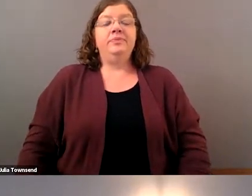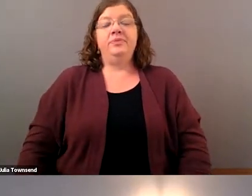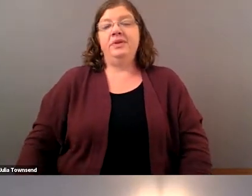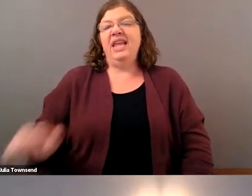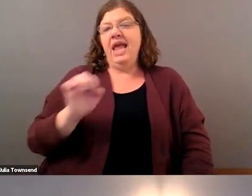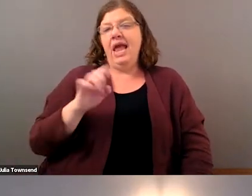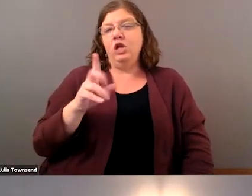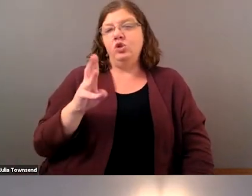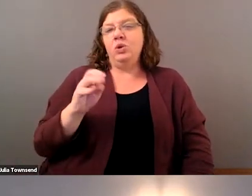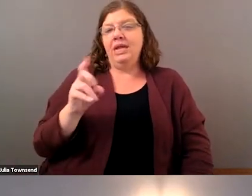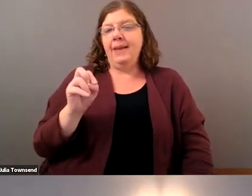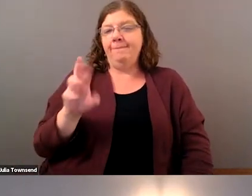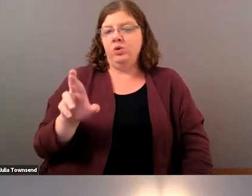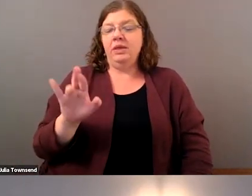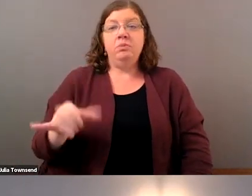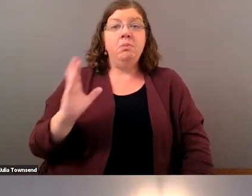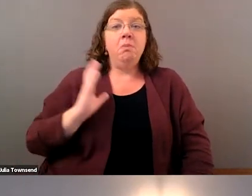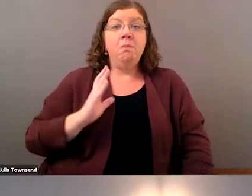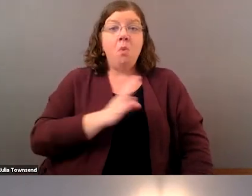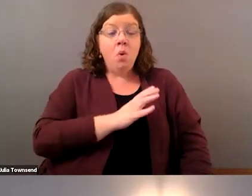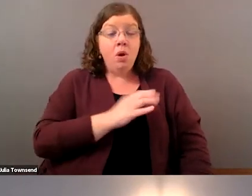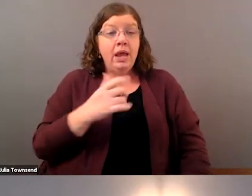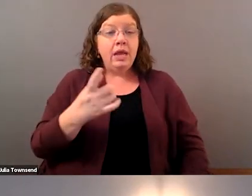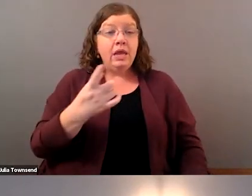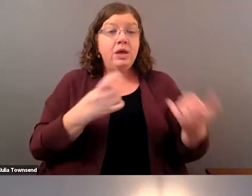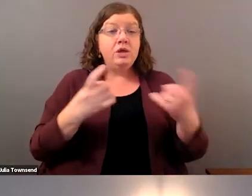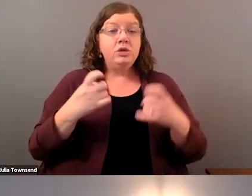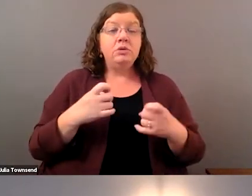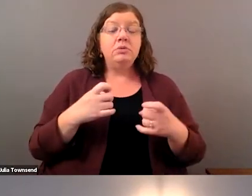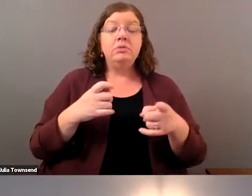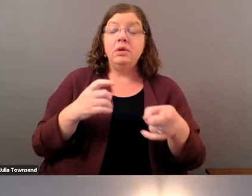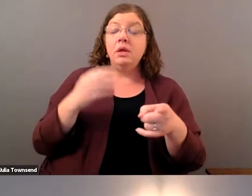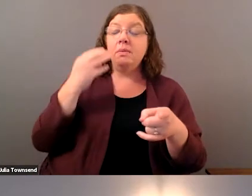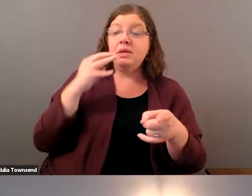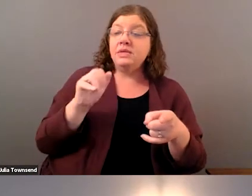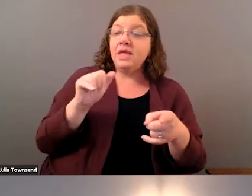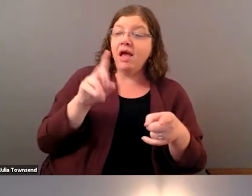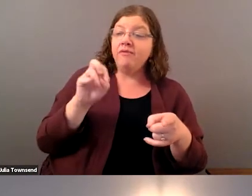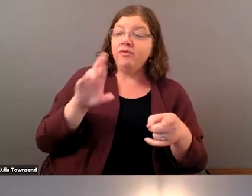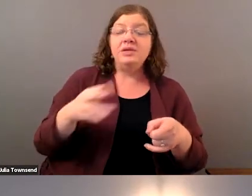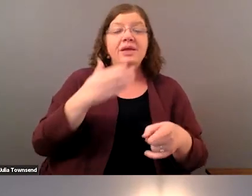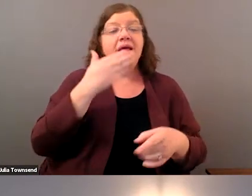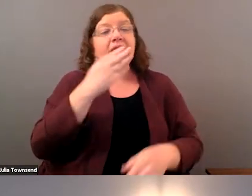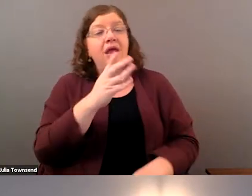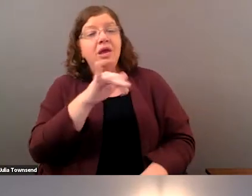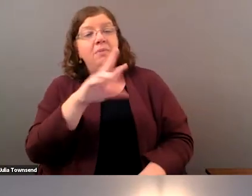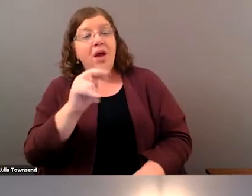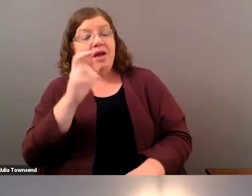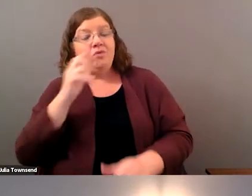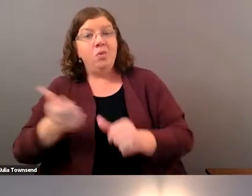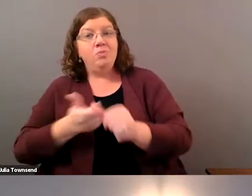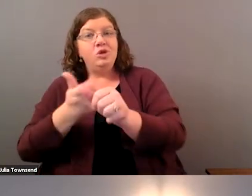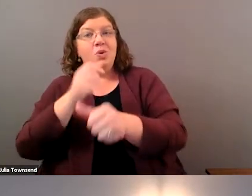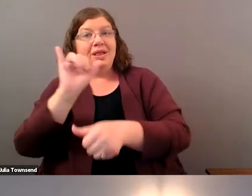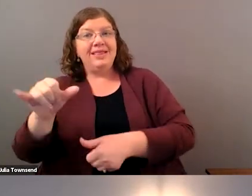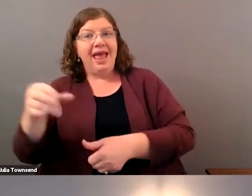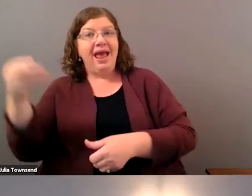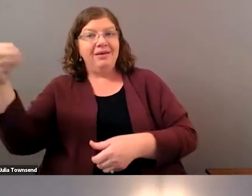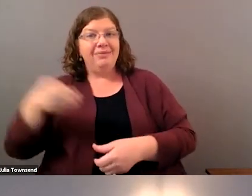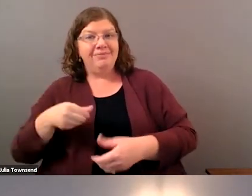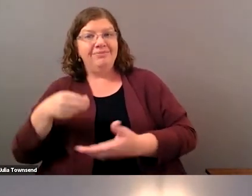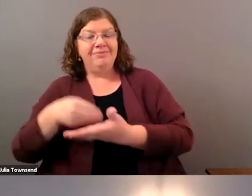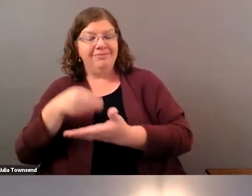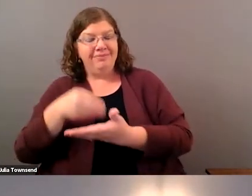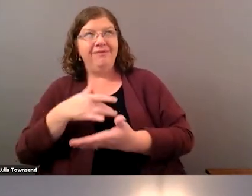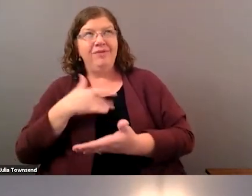Board members, are there any questions? Ms. Alvarez. Thank you, Brian, for pursuing that reimbursement. It makes me feel good that we're getting all that